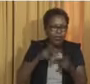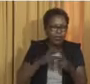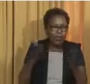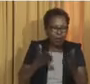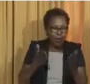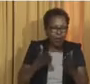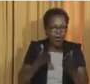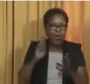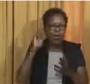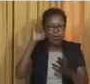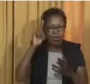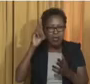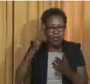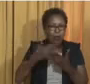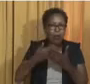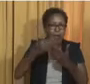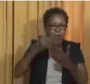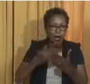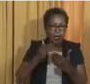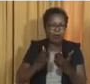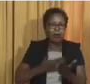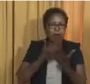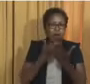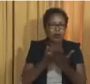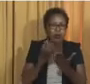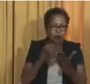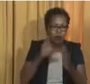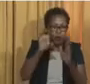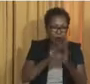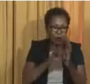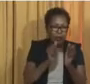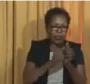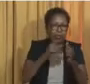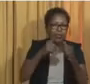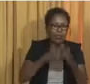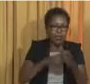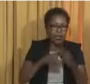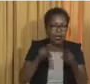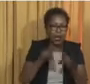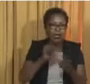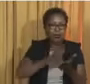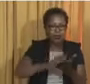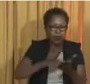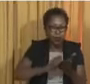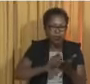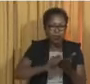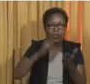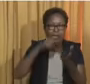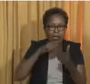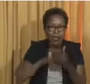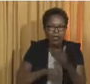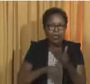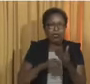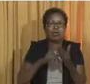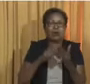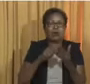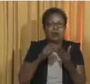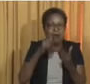rationale behind the provisions of Chapter 16 as documented in the preparatory documents from